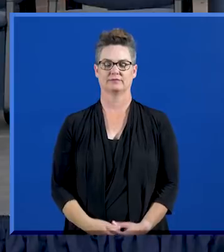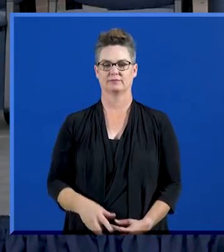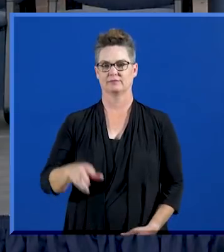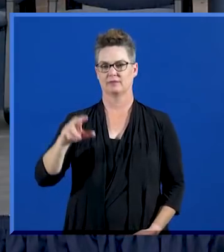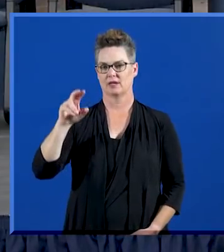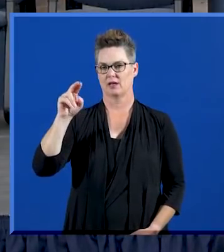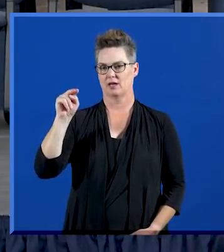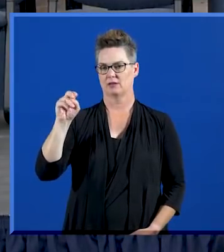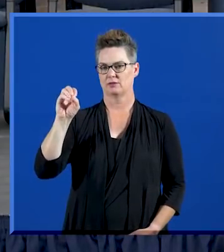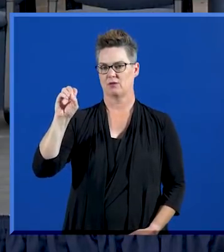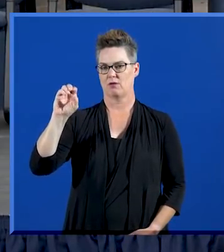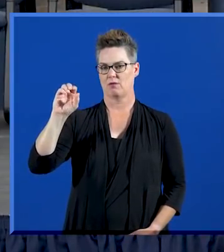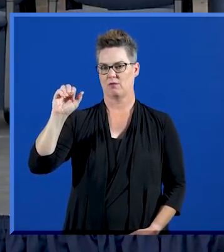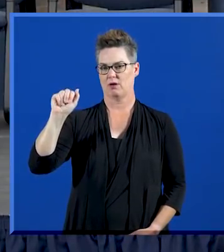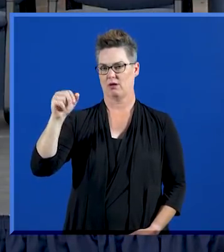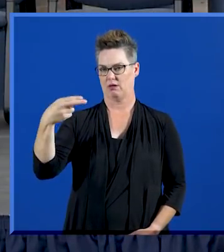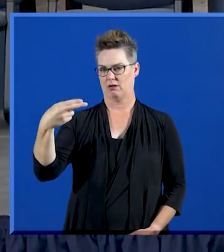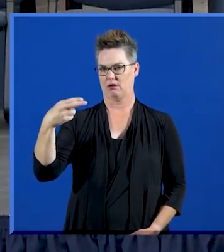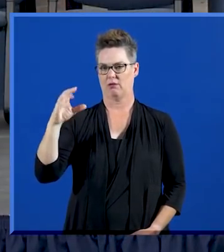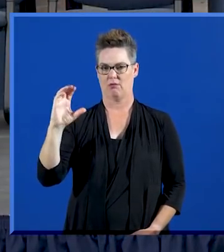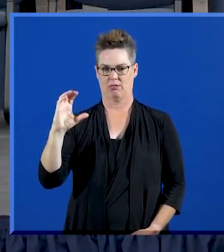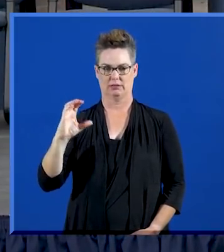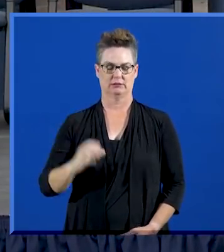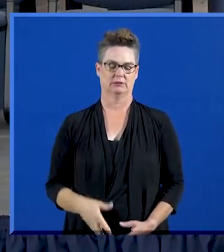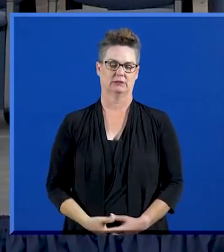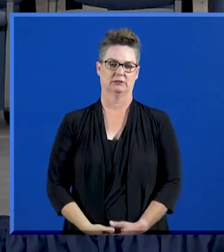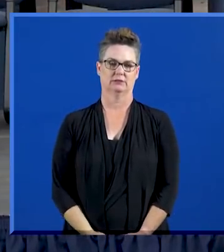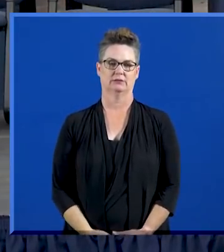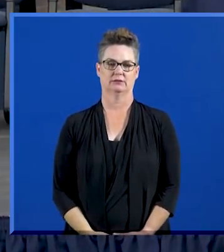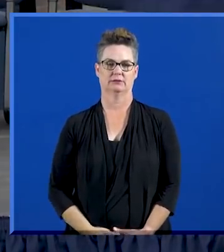Noah Collins.